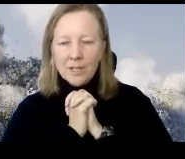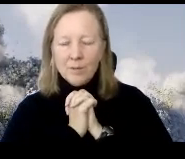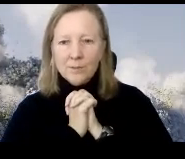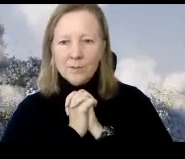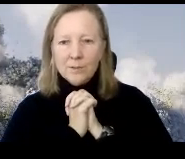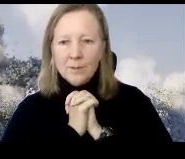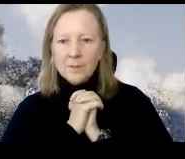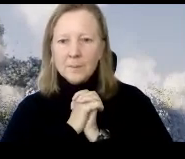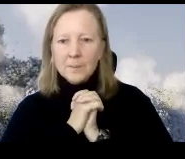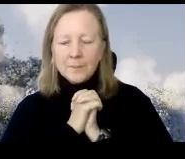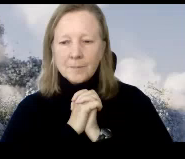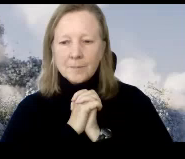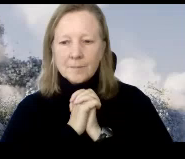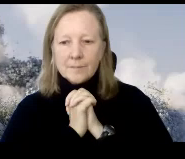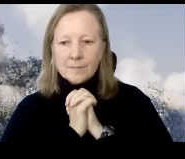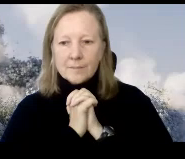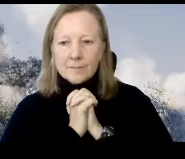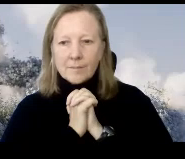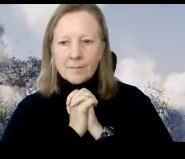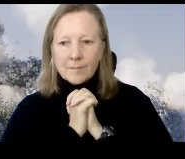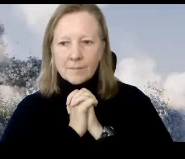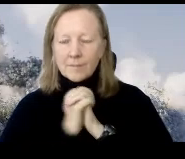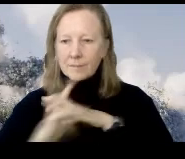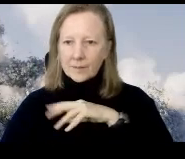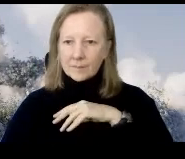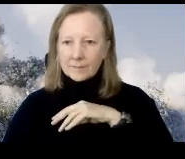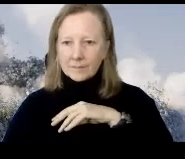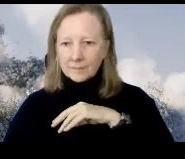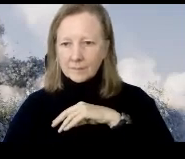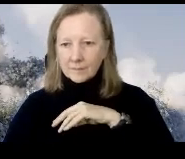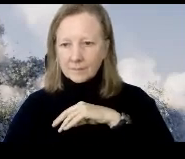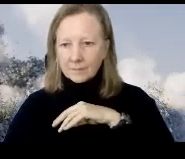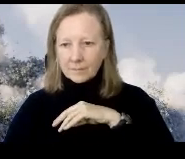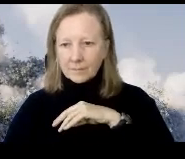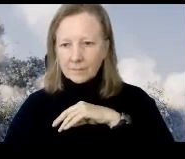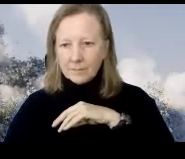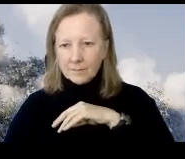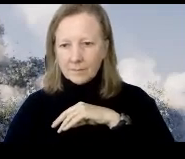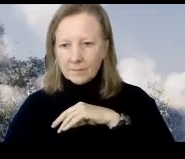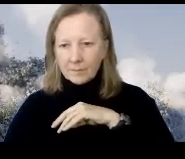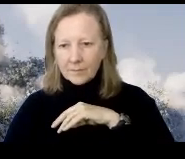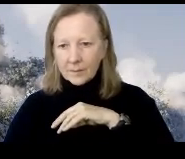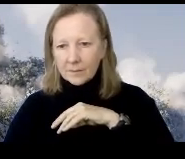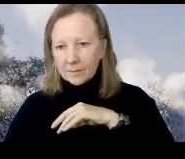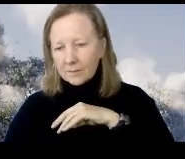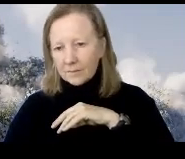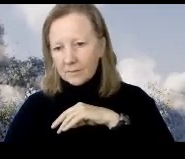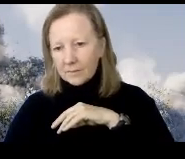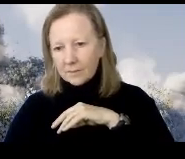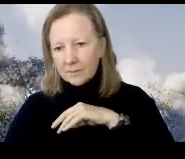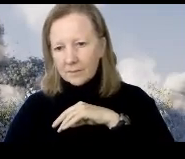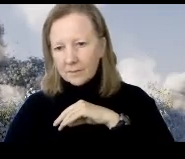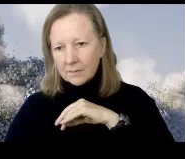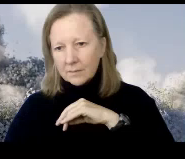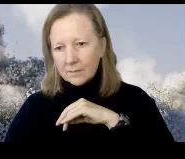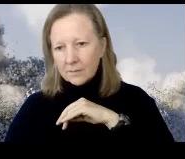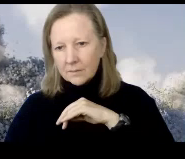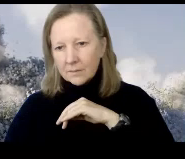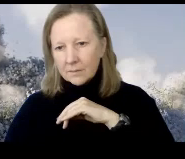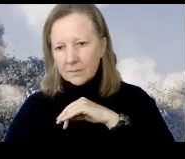be very helpful. Yeah. Okay, thank you. And Priscilla is asking, can this cover for our